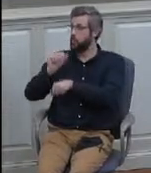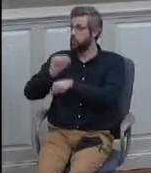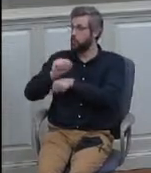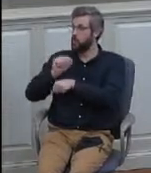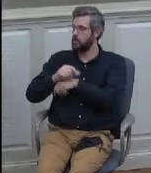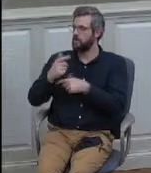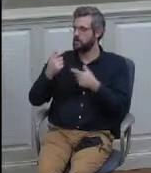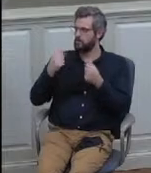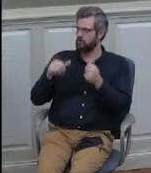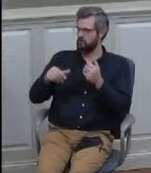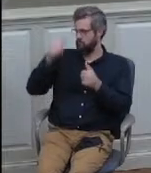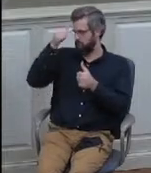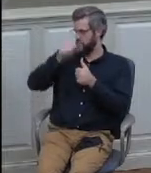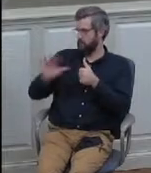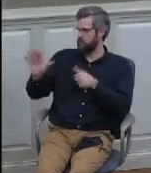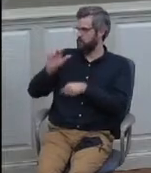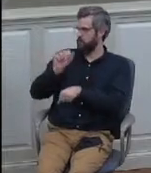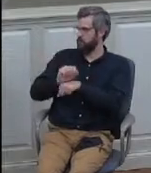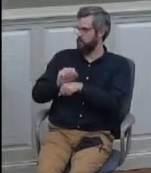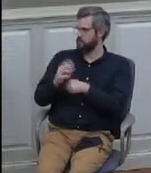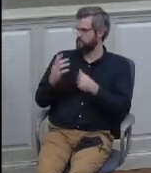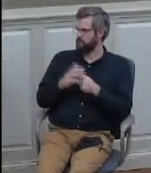work week.